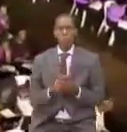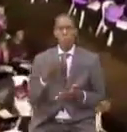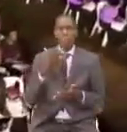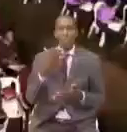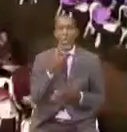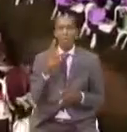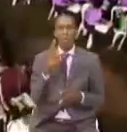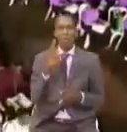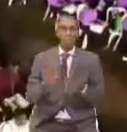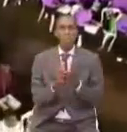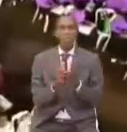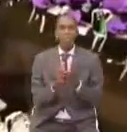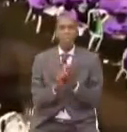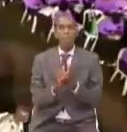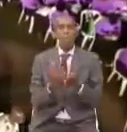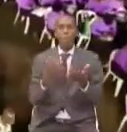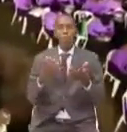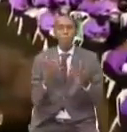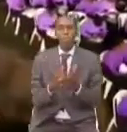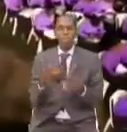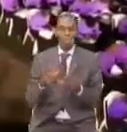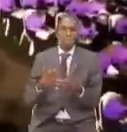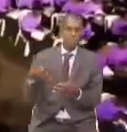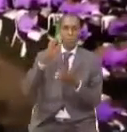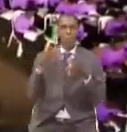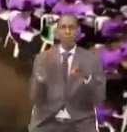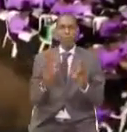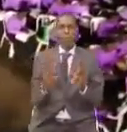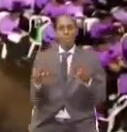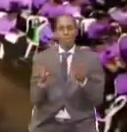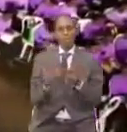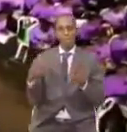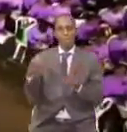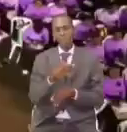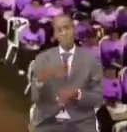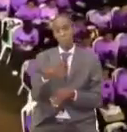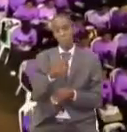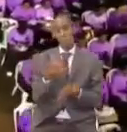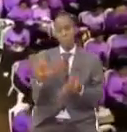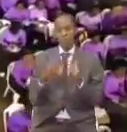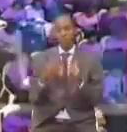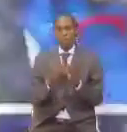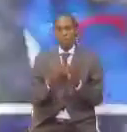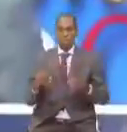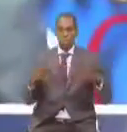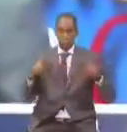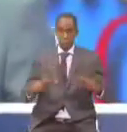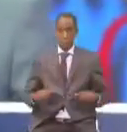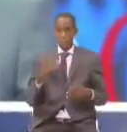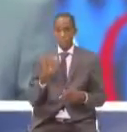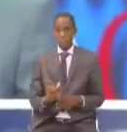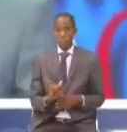it spiritually like they've done it physically, naturally. If we're going to have